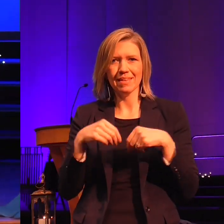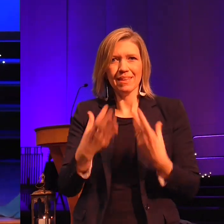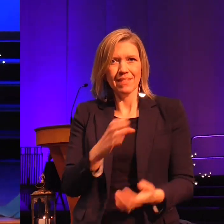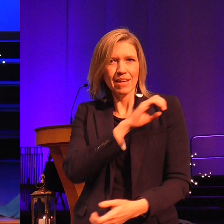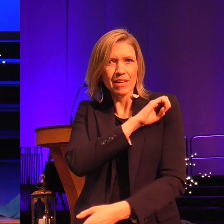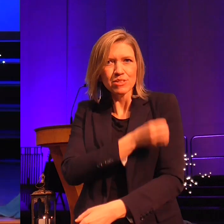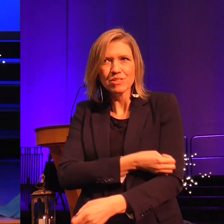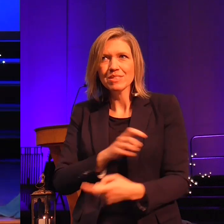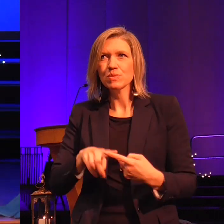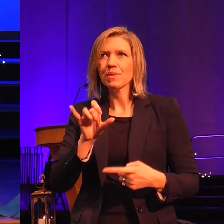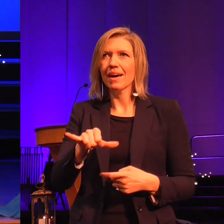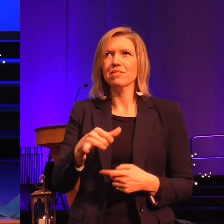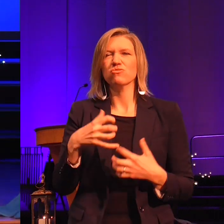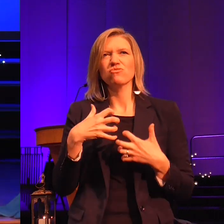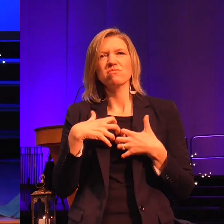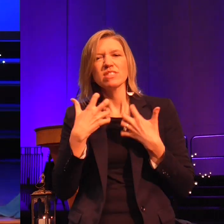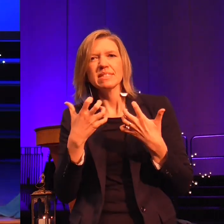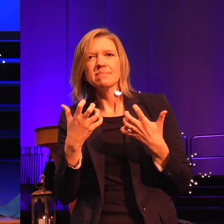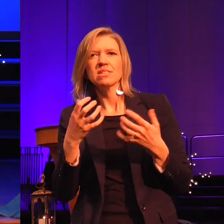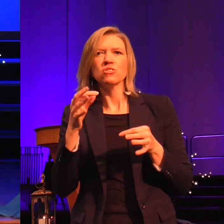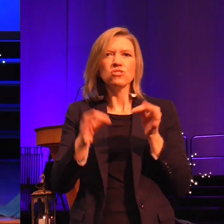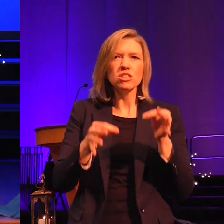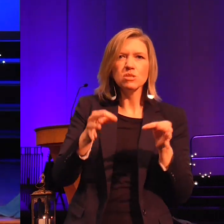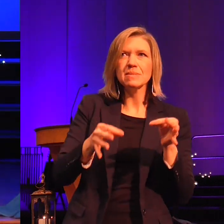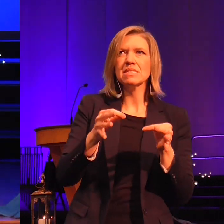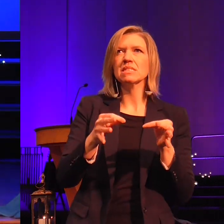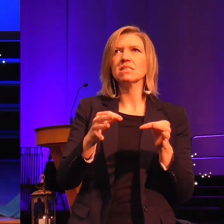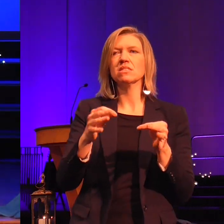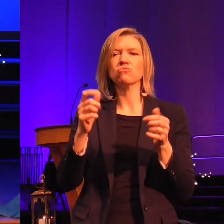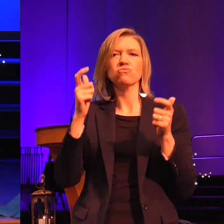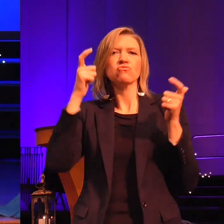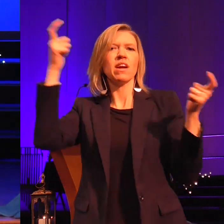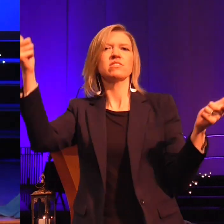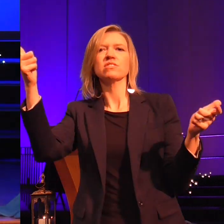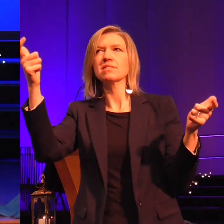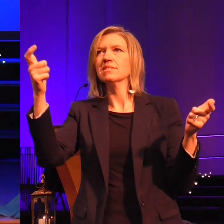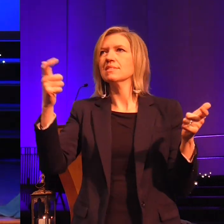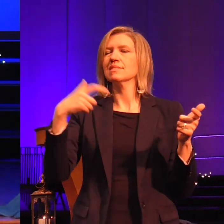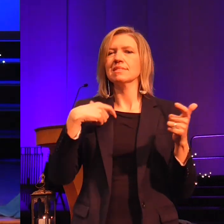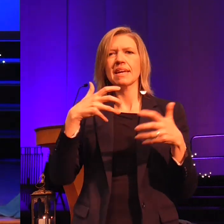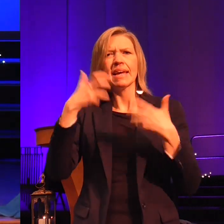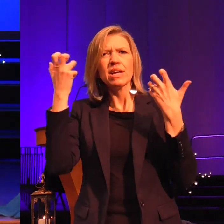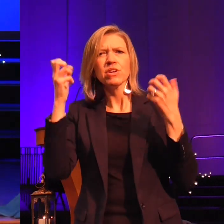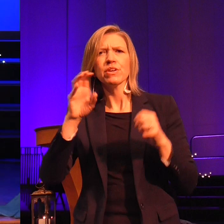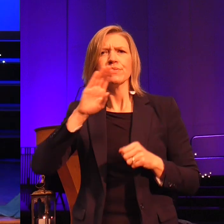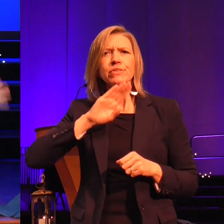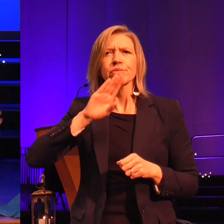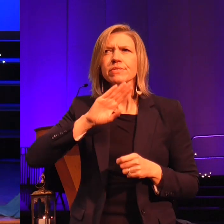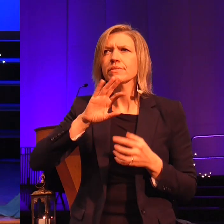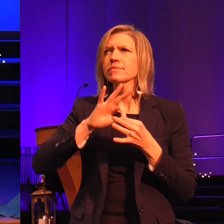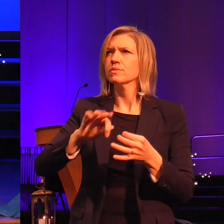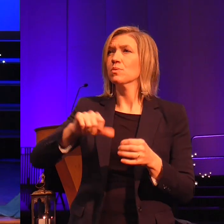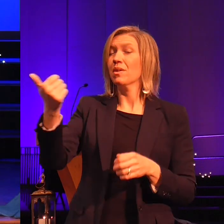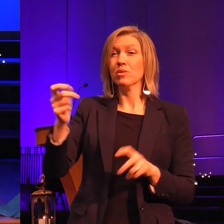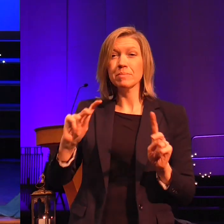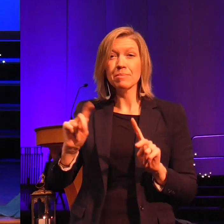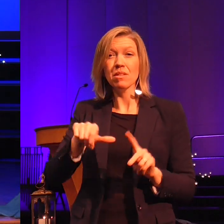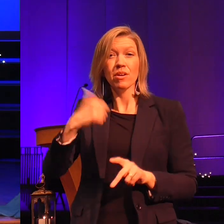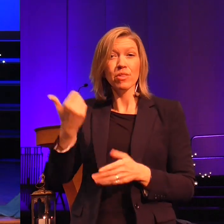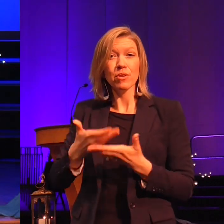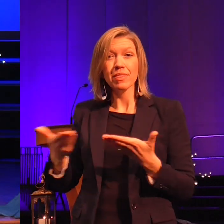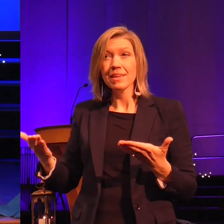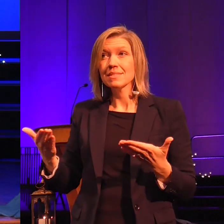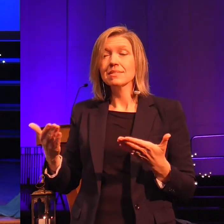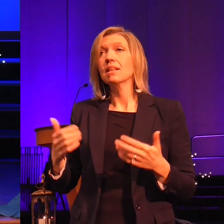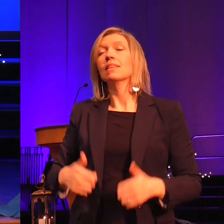terms of our resentments and our judgments and our righteousness and our angers and our frustrations about other people and other things. And